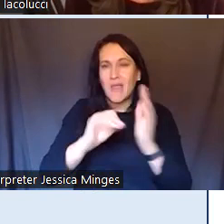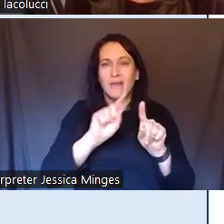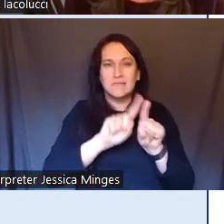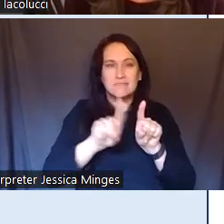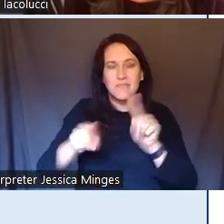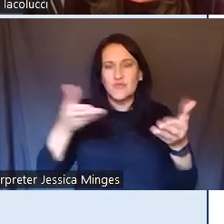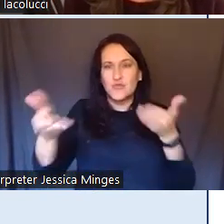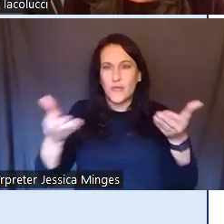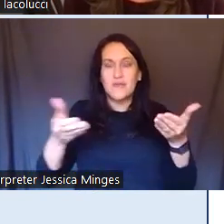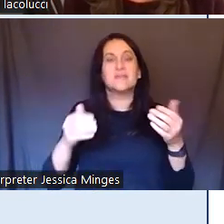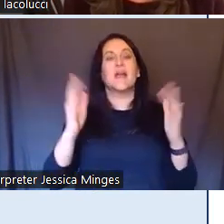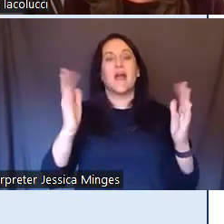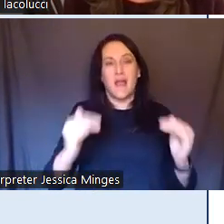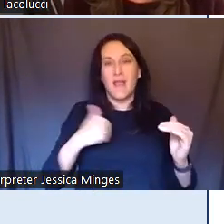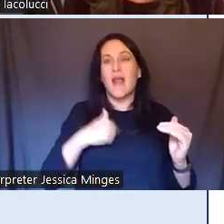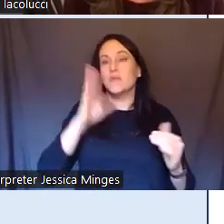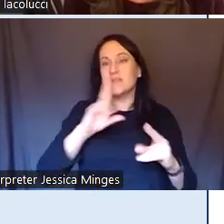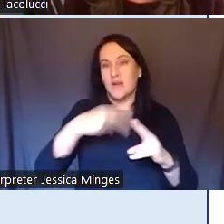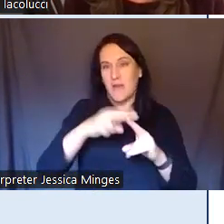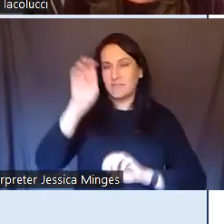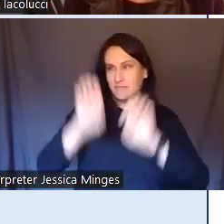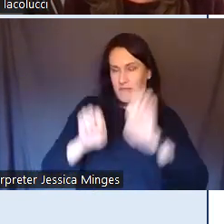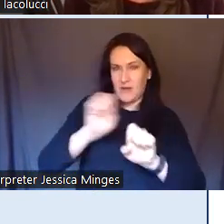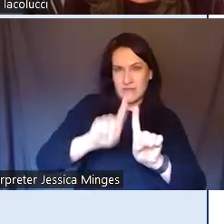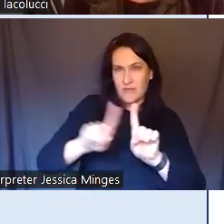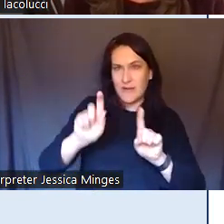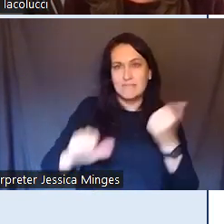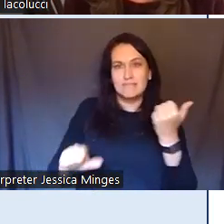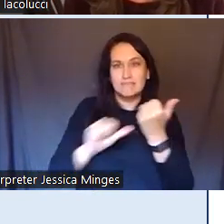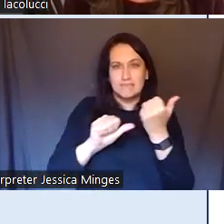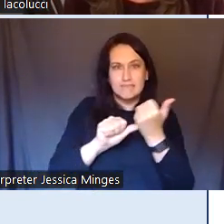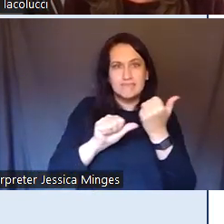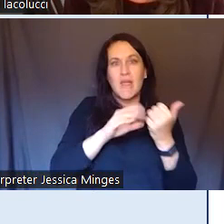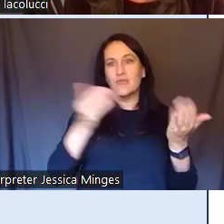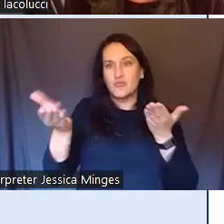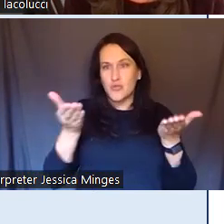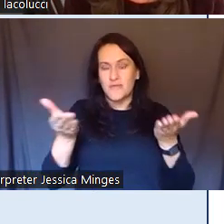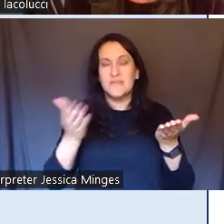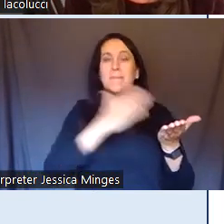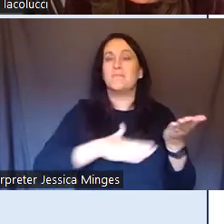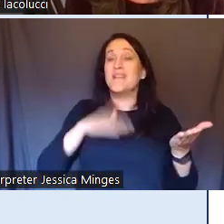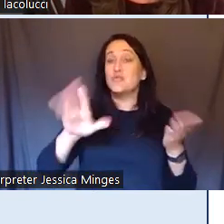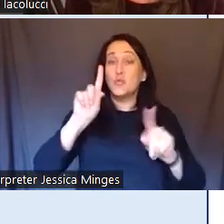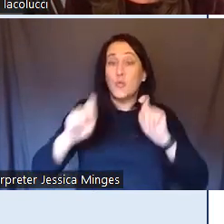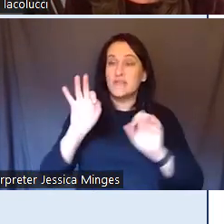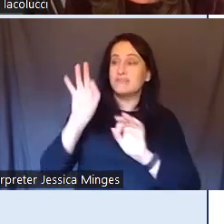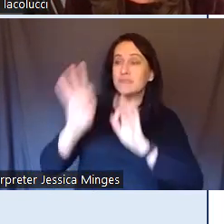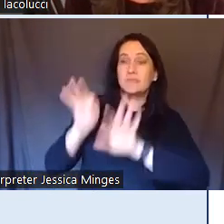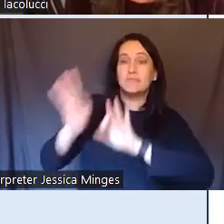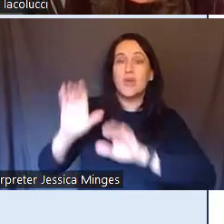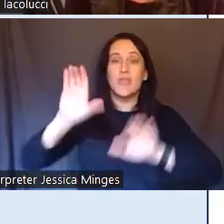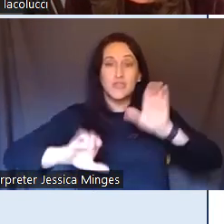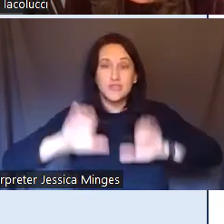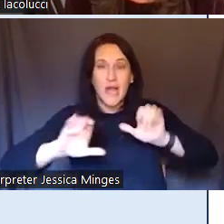bit about evaluating aids and services. Please enter your questions in the chat, and you'll be